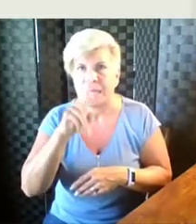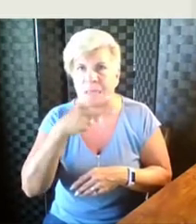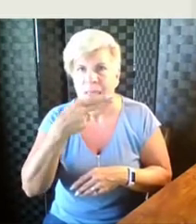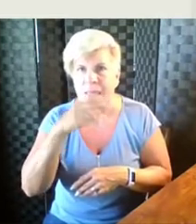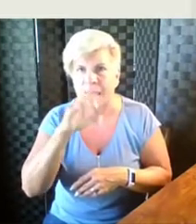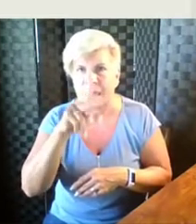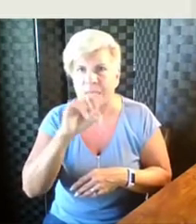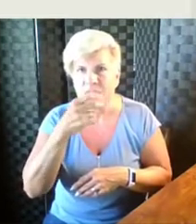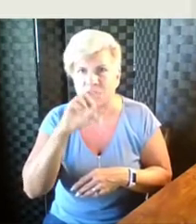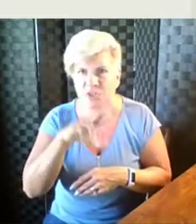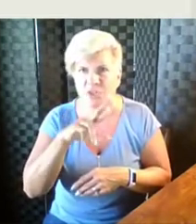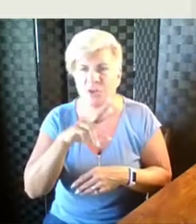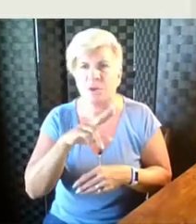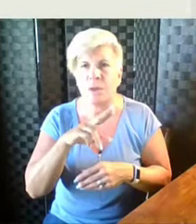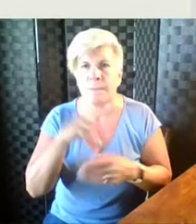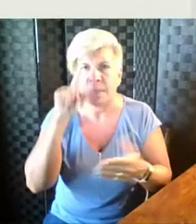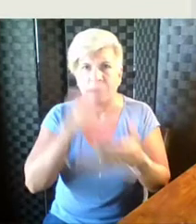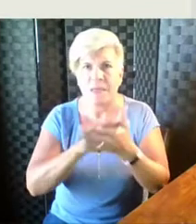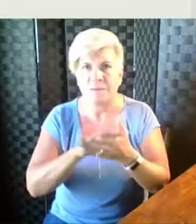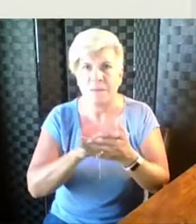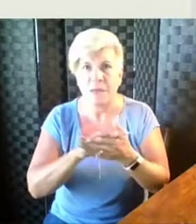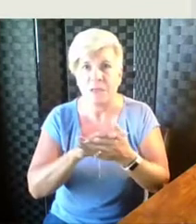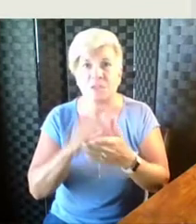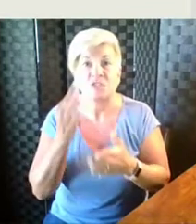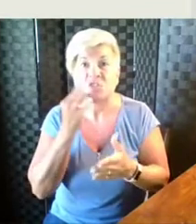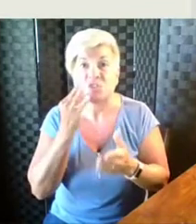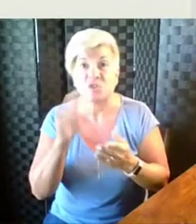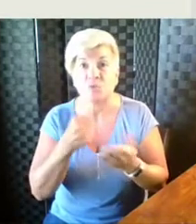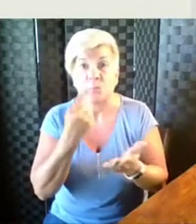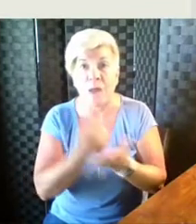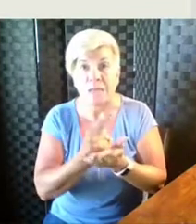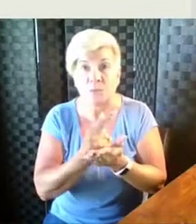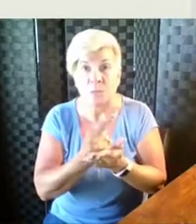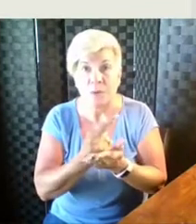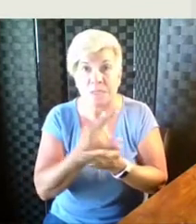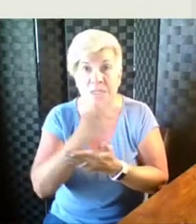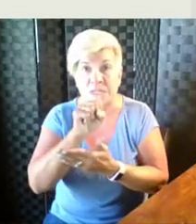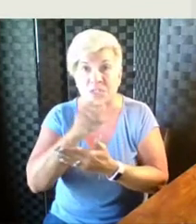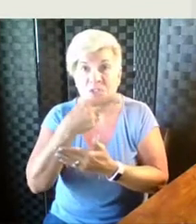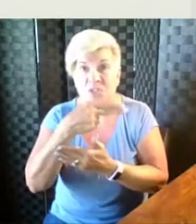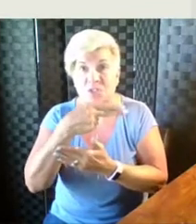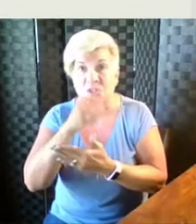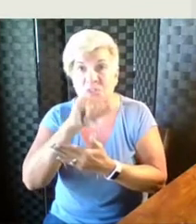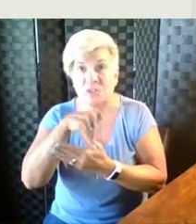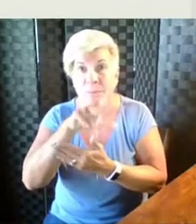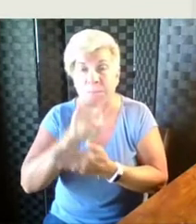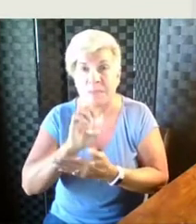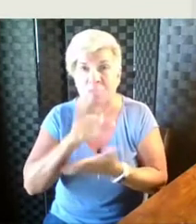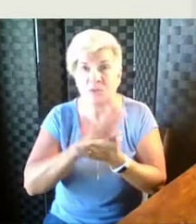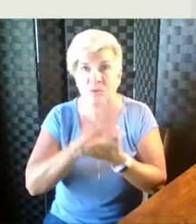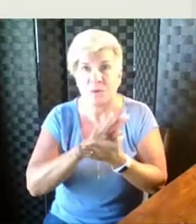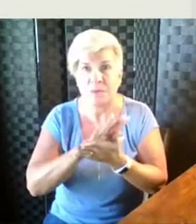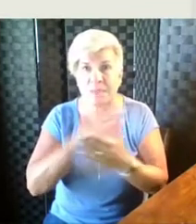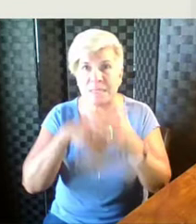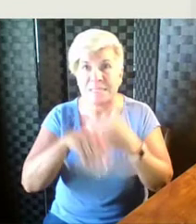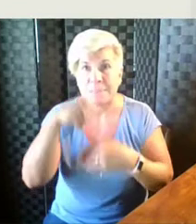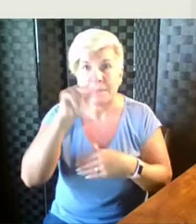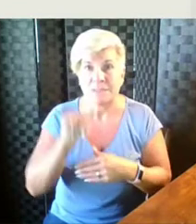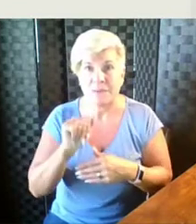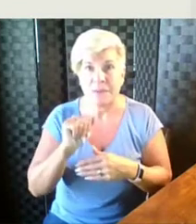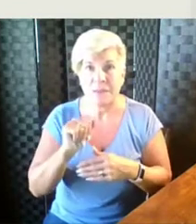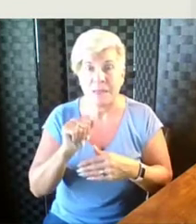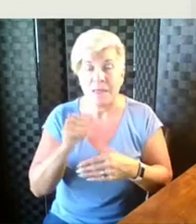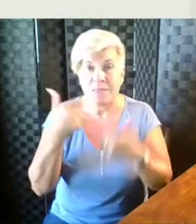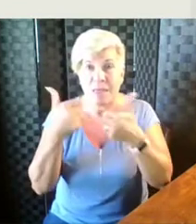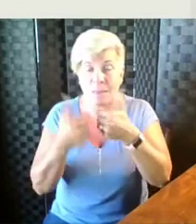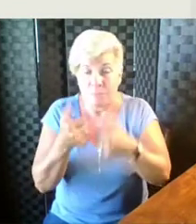seniors from the Shipley School. It is in Bryn Mawr, Pennsylvania. The boys will play Fortnite for